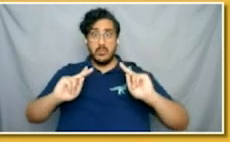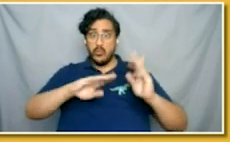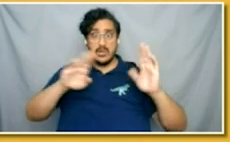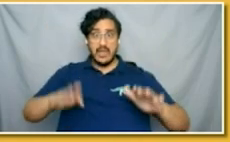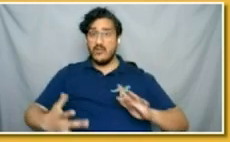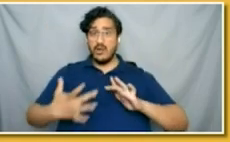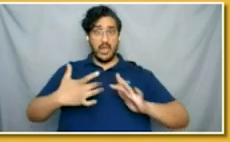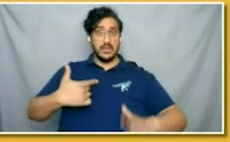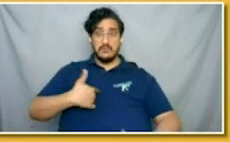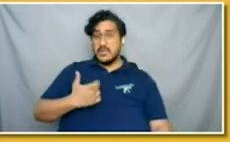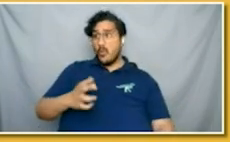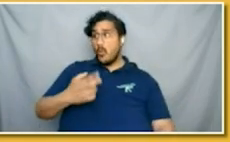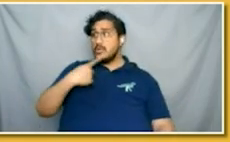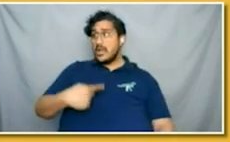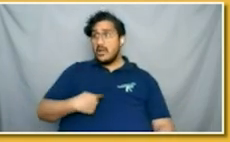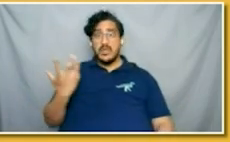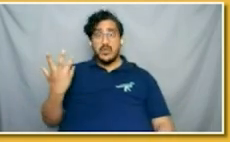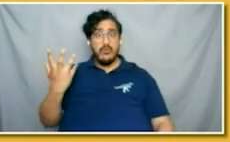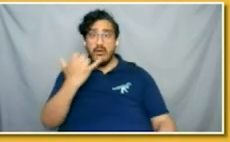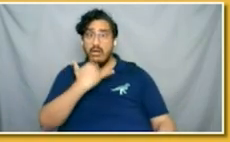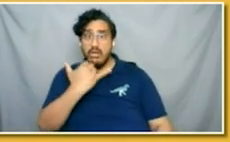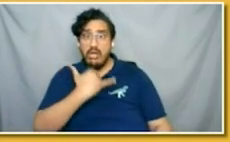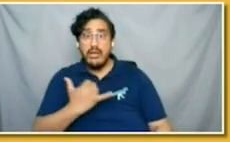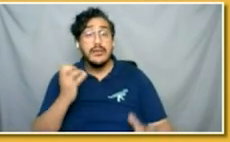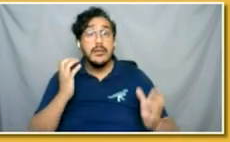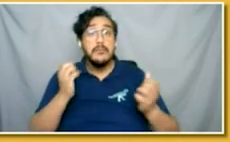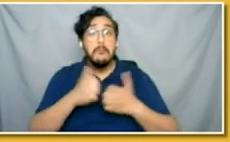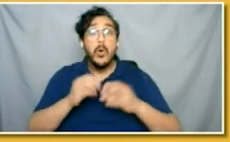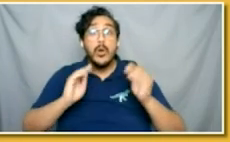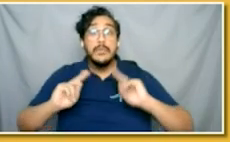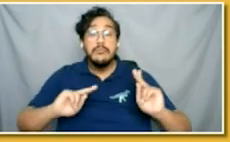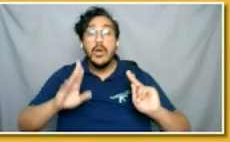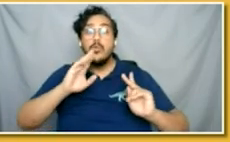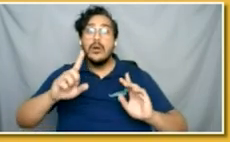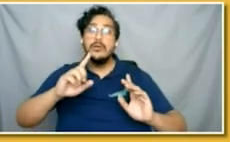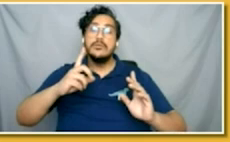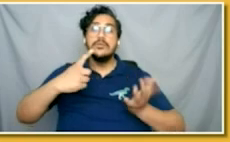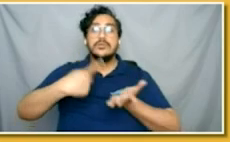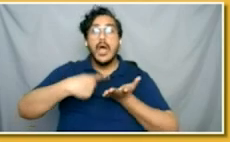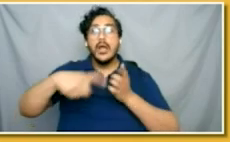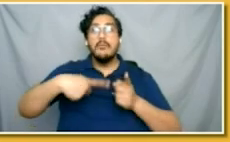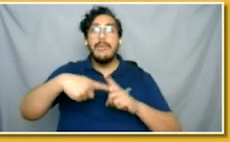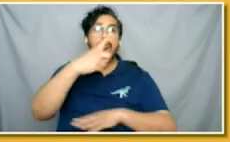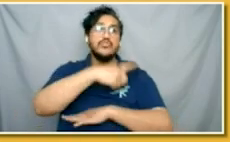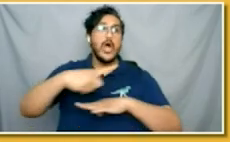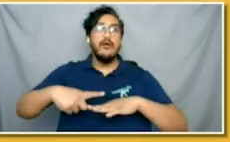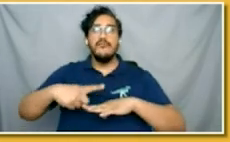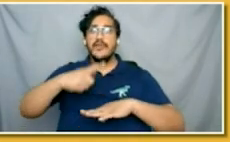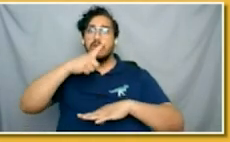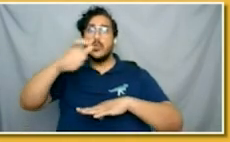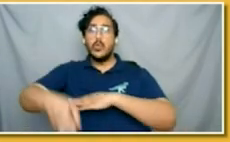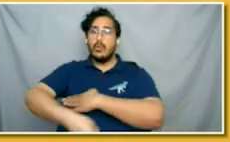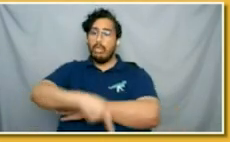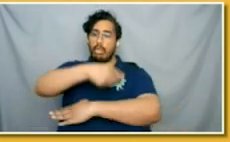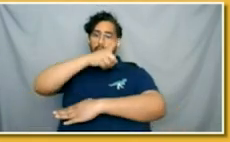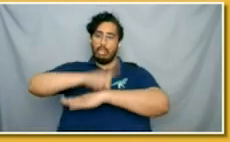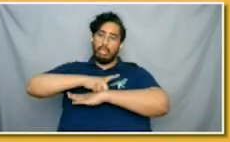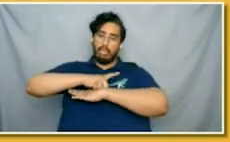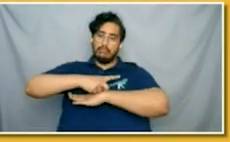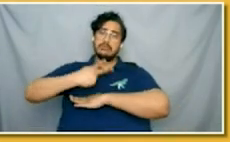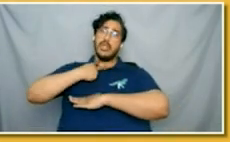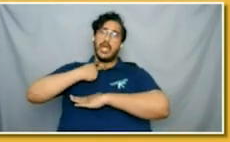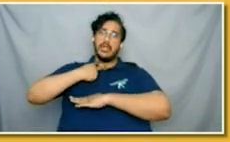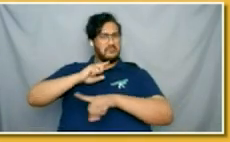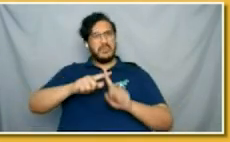their issues. I'll get more people talking about a dolphin that washed up on the shore than the real issues in our communities and